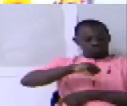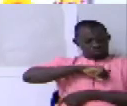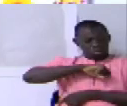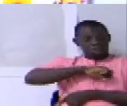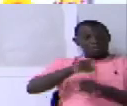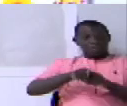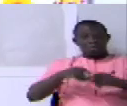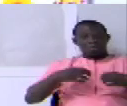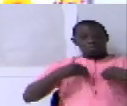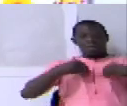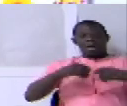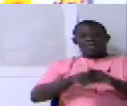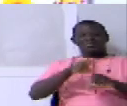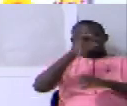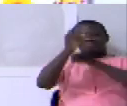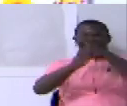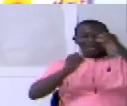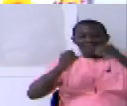Inside